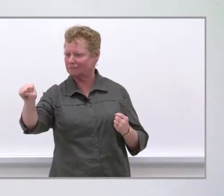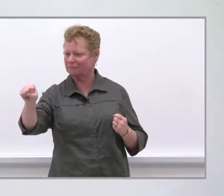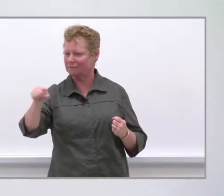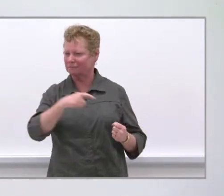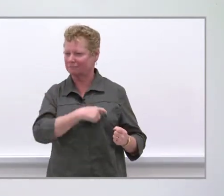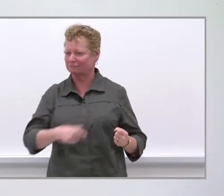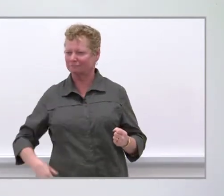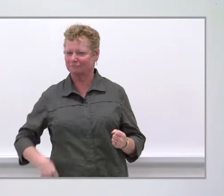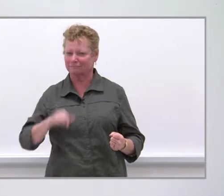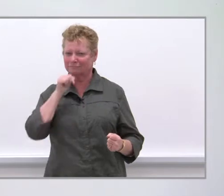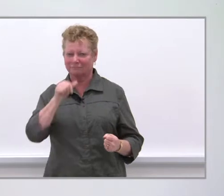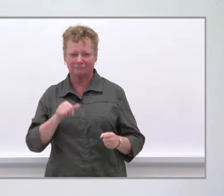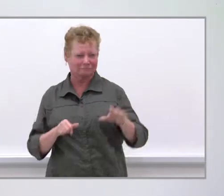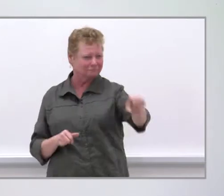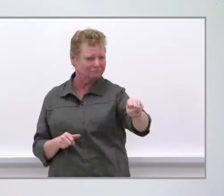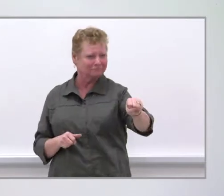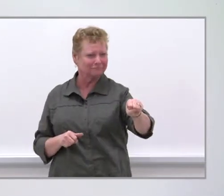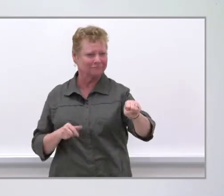our seatbelts, right?